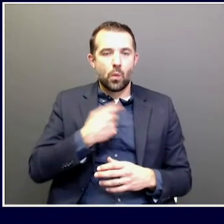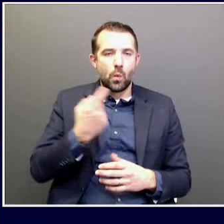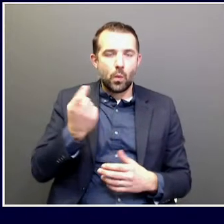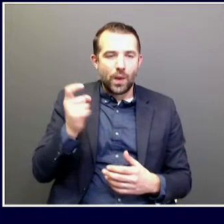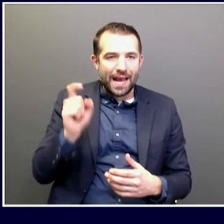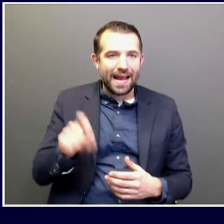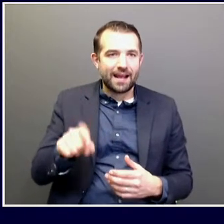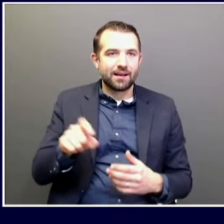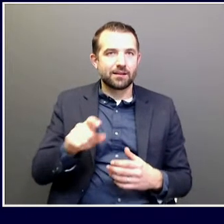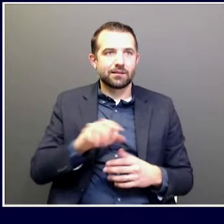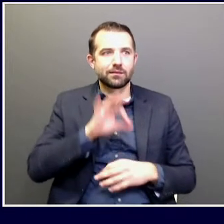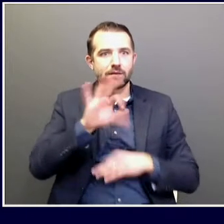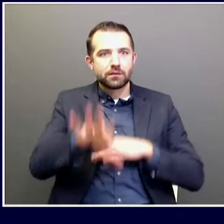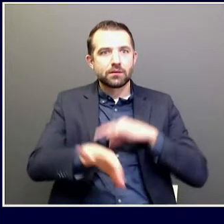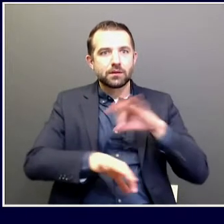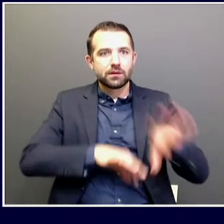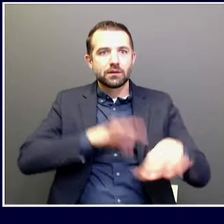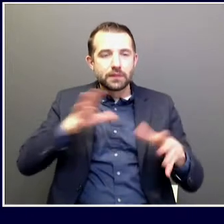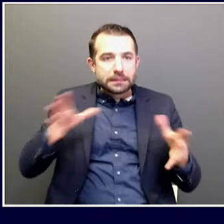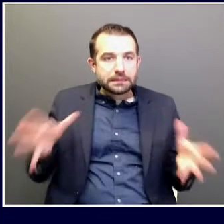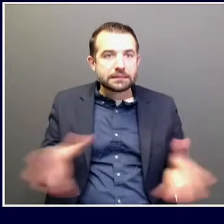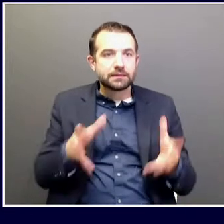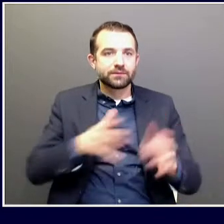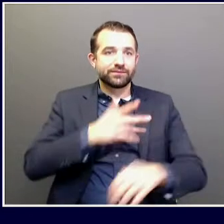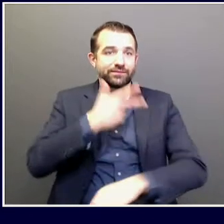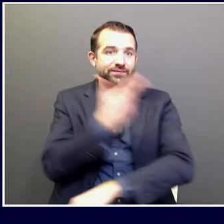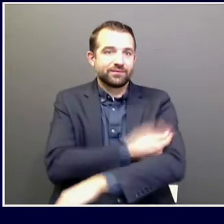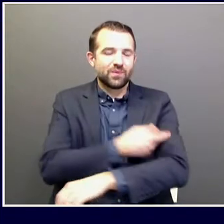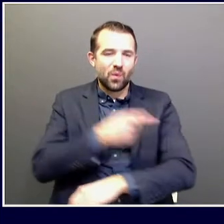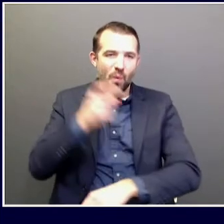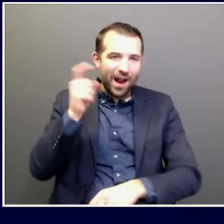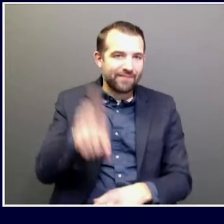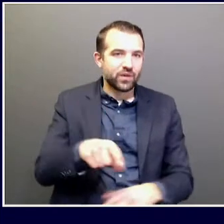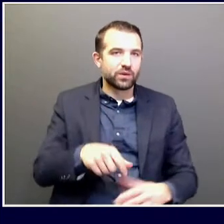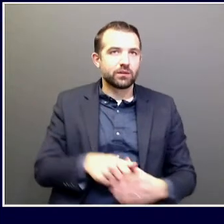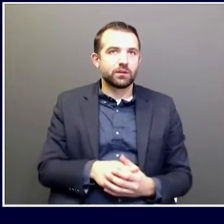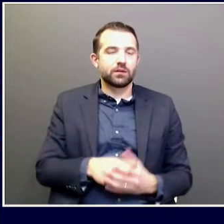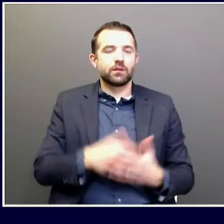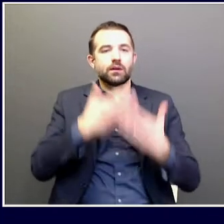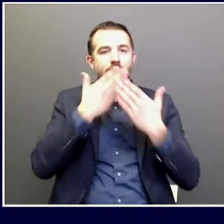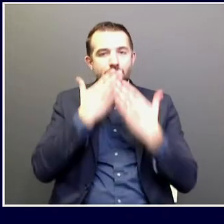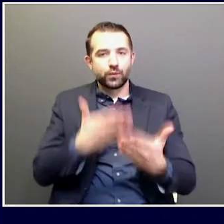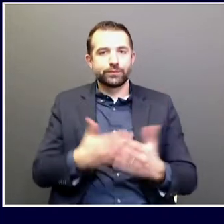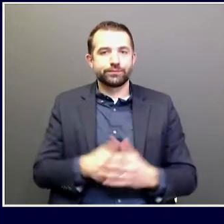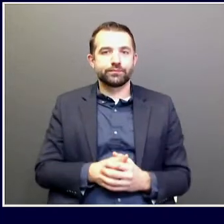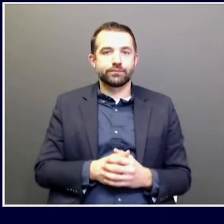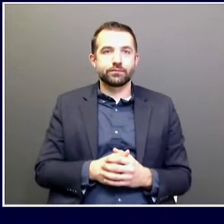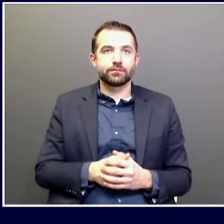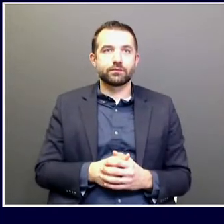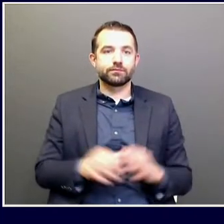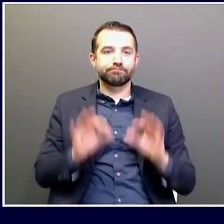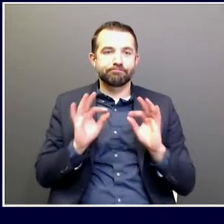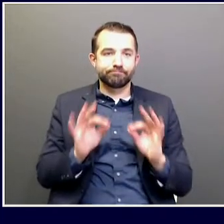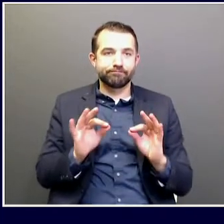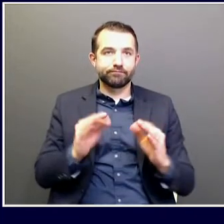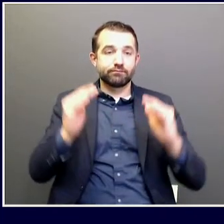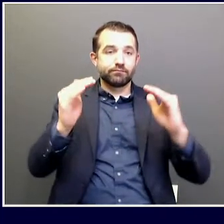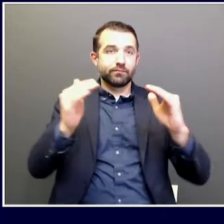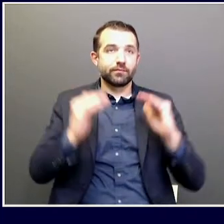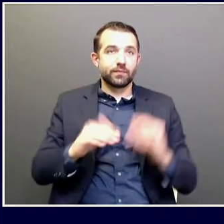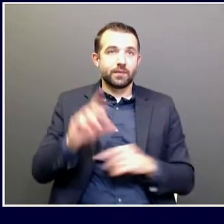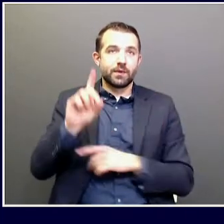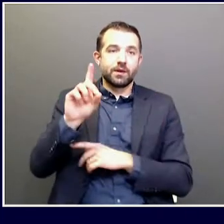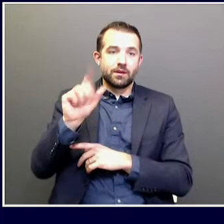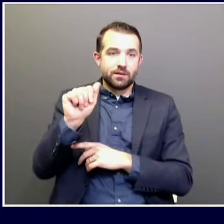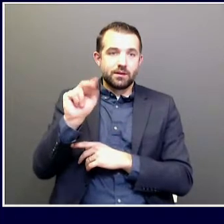media are certainly helpful in that respect. And thank you for that. Thanks, Megan. I'm going to go to Dan at the Maine Beacon